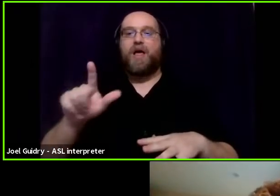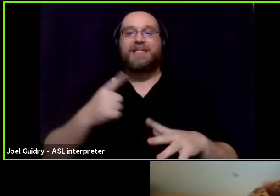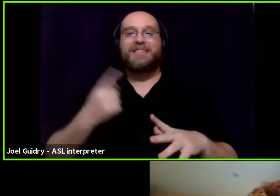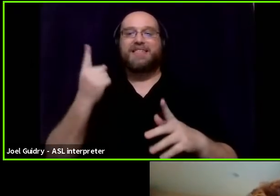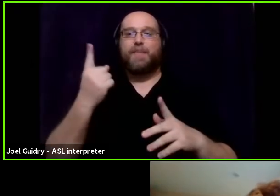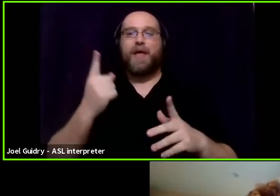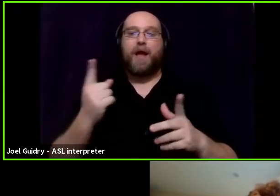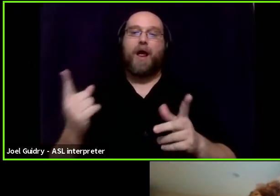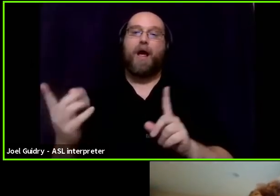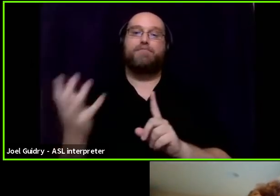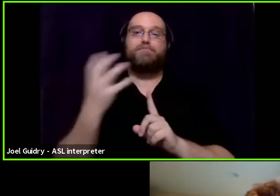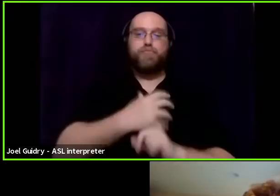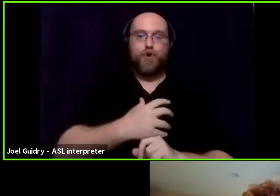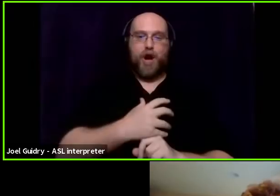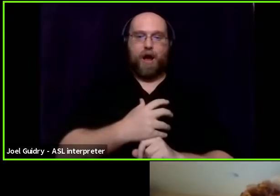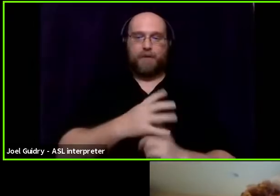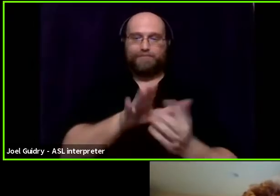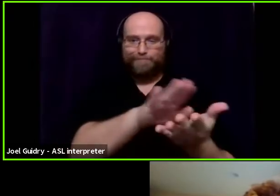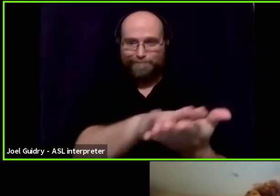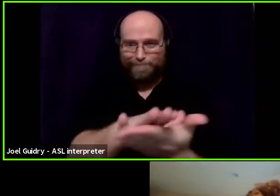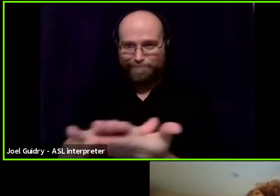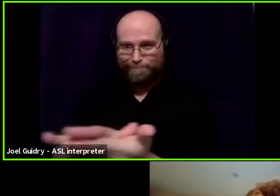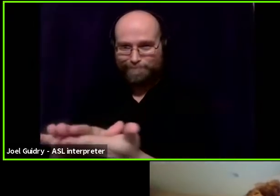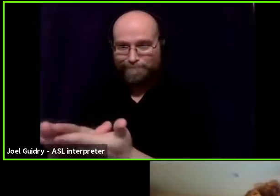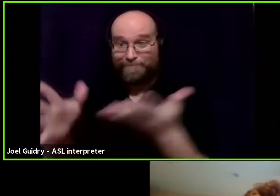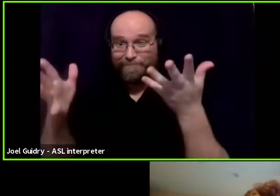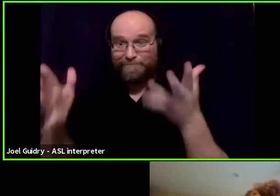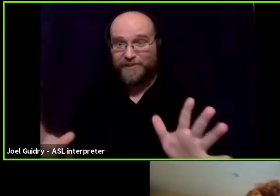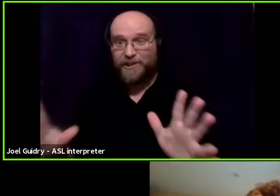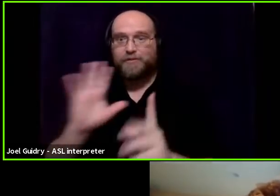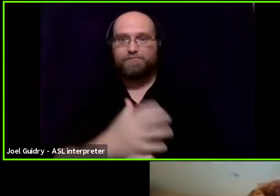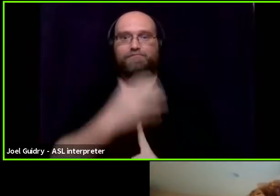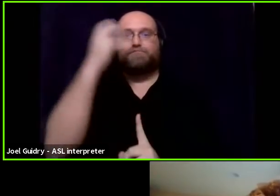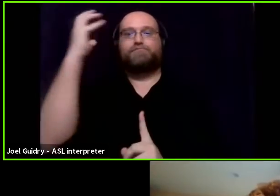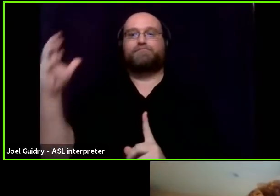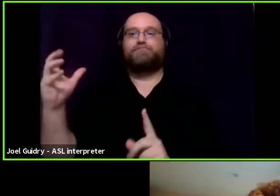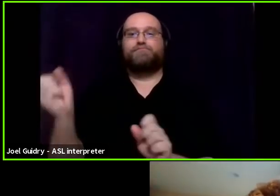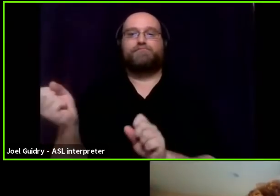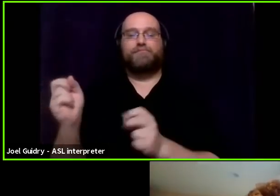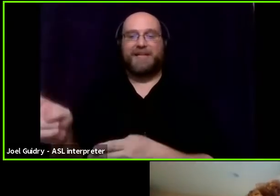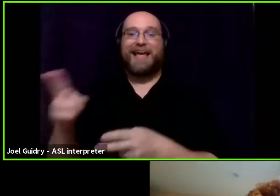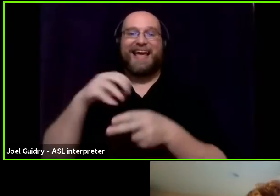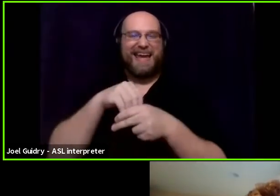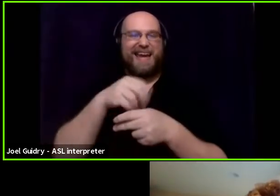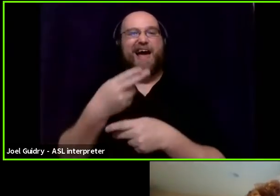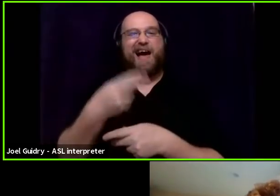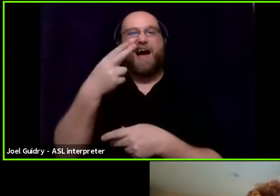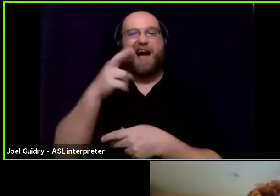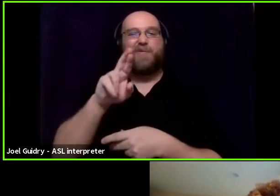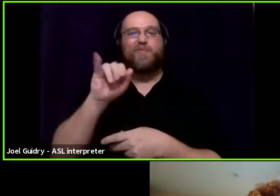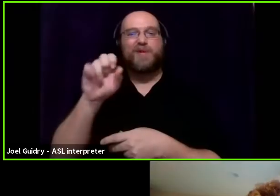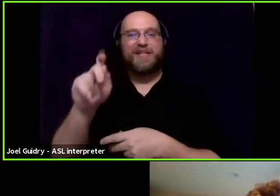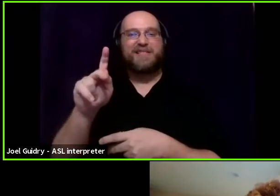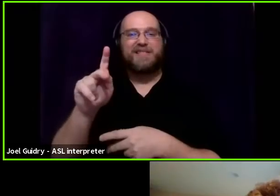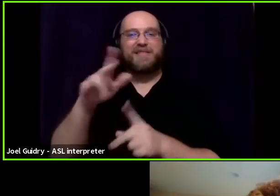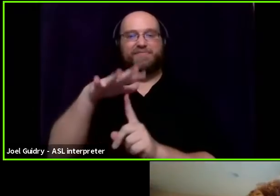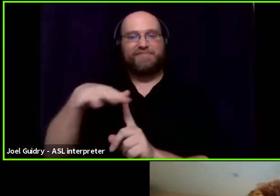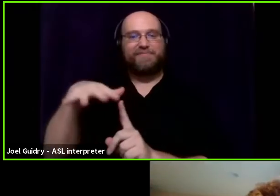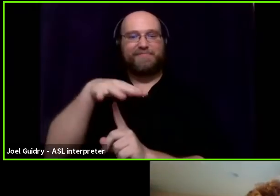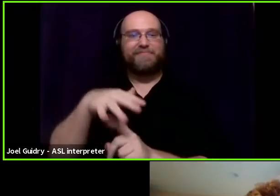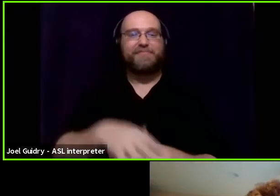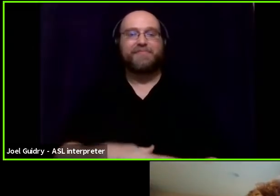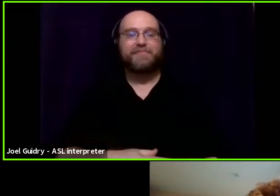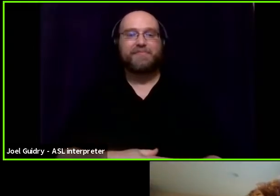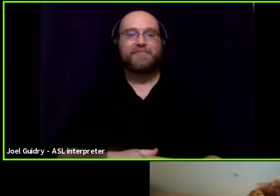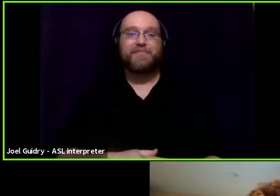done doing any kind of cleaning in those higher risk isolation pieces. There is very clear,